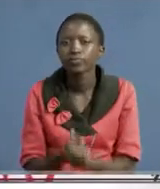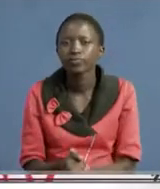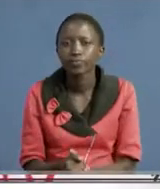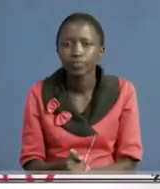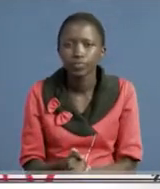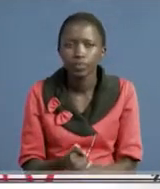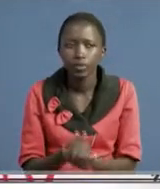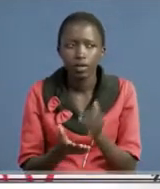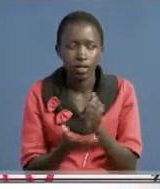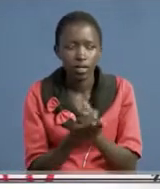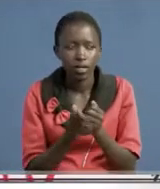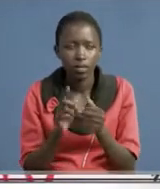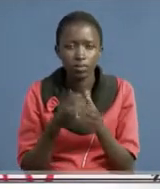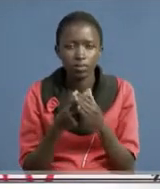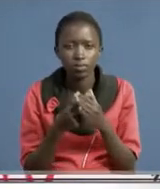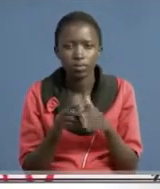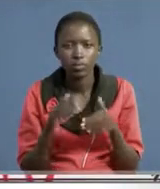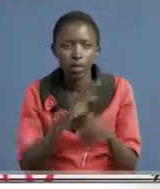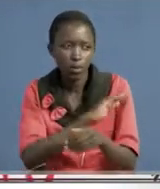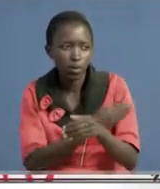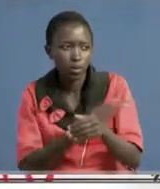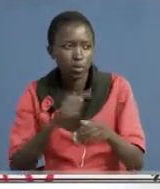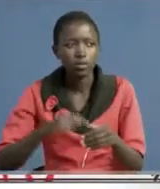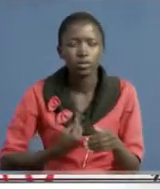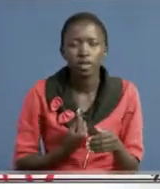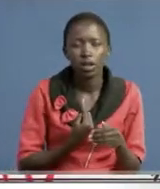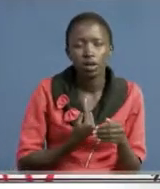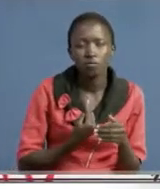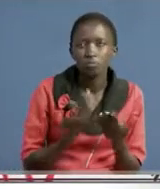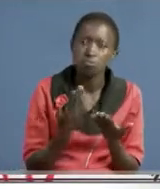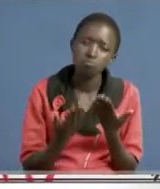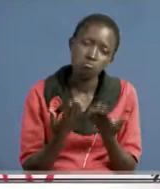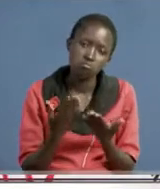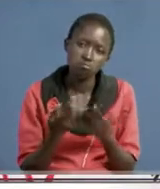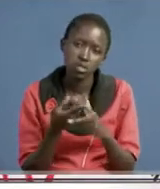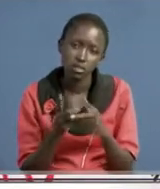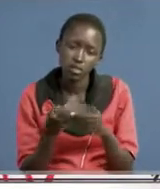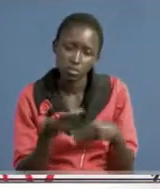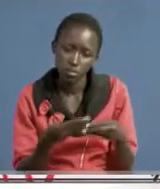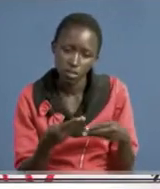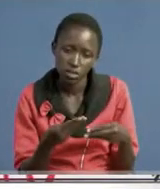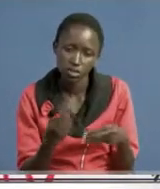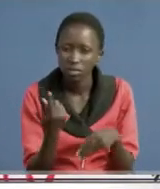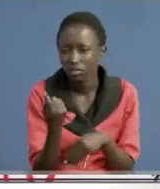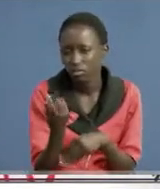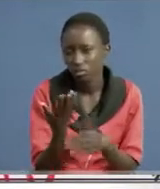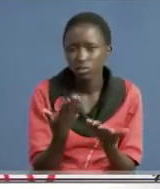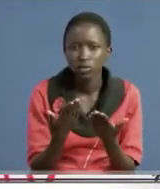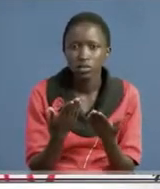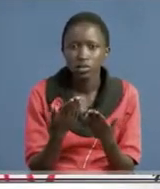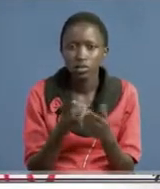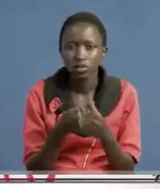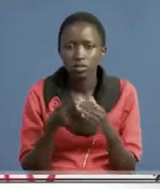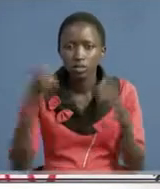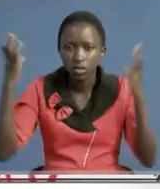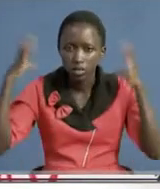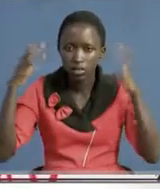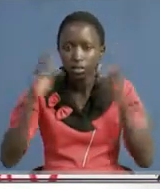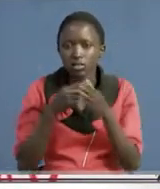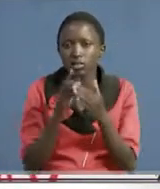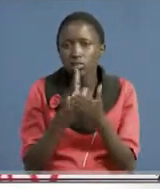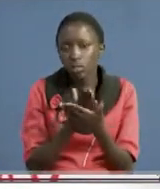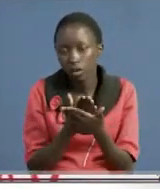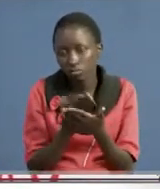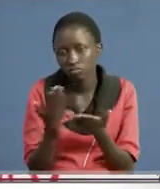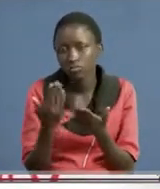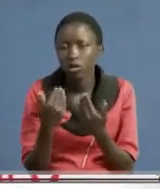So it helps her to like empower herself. She goes like she starts a business, like a small business. If she was being rained on, there are some who are